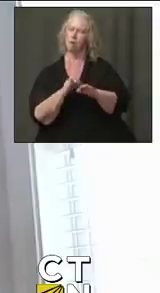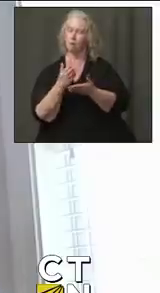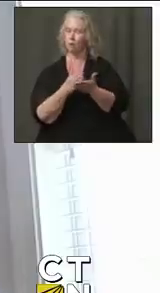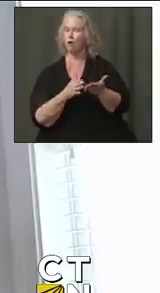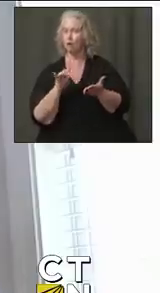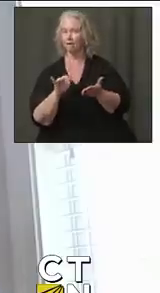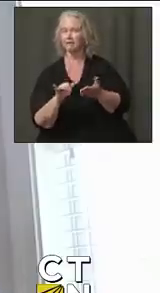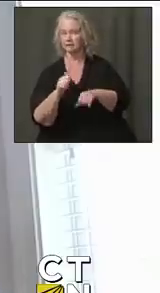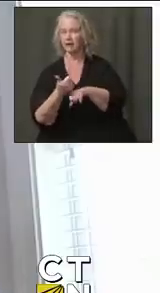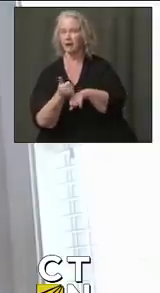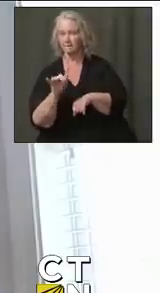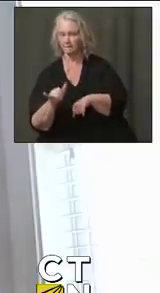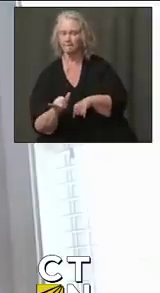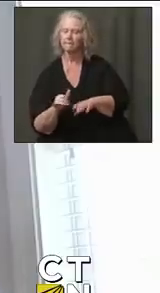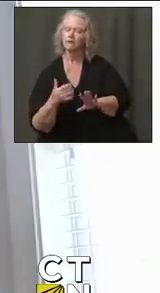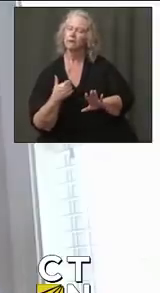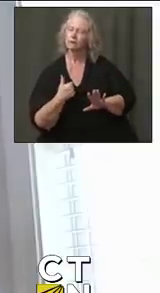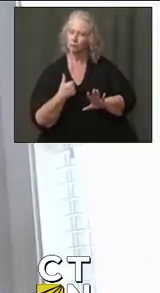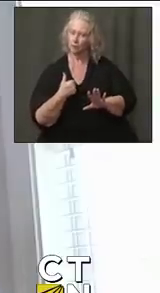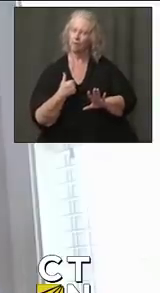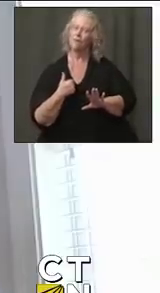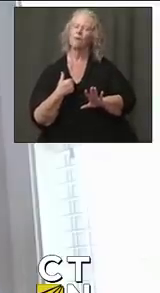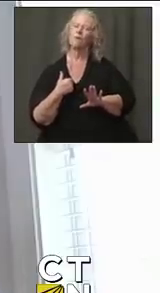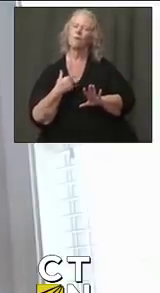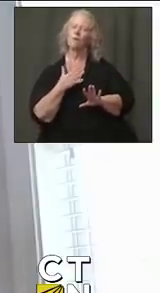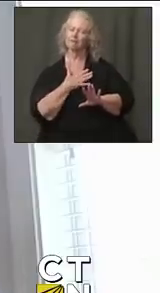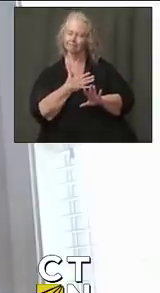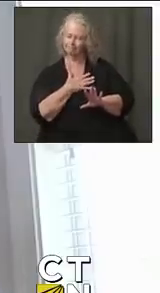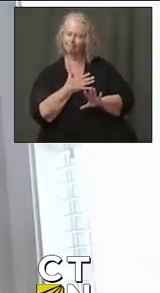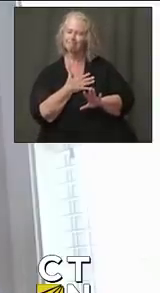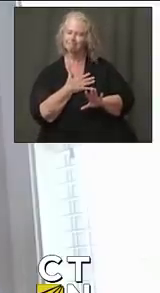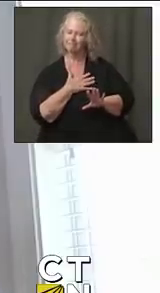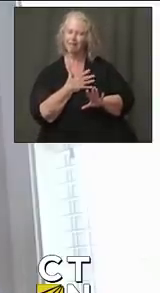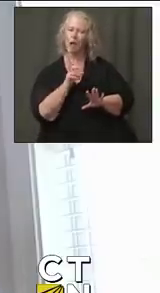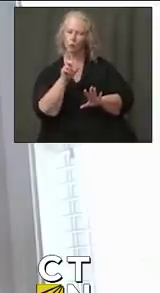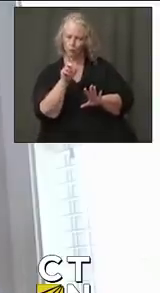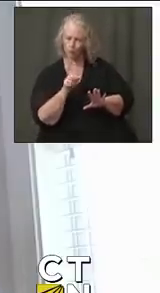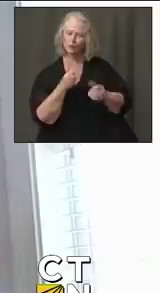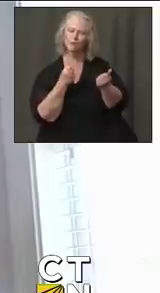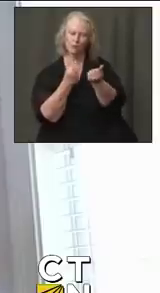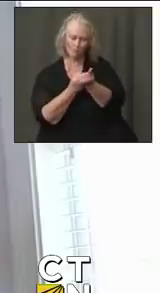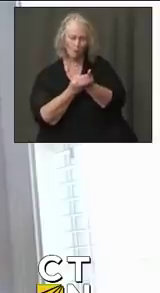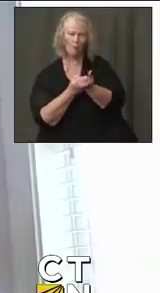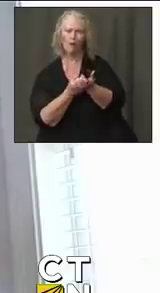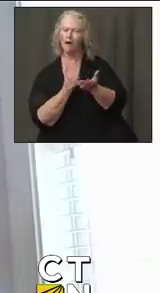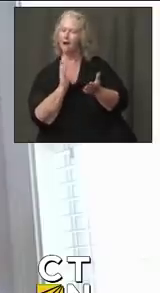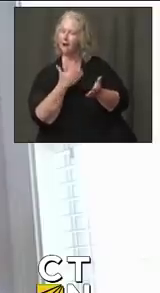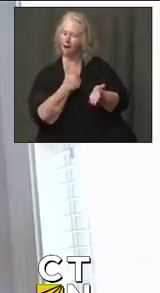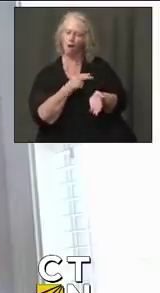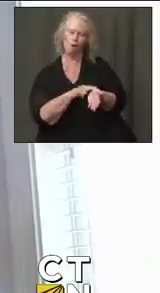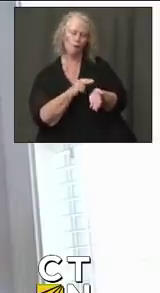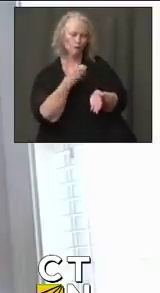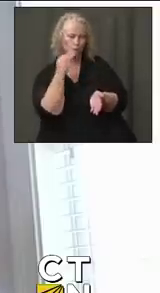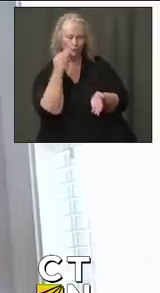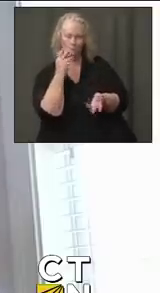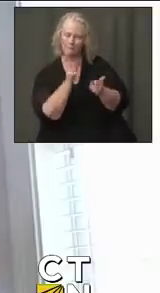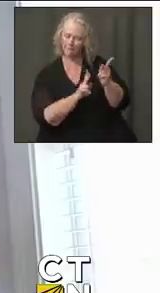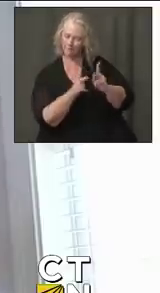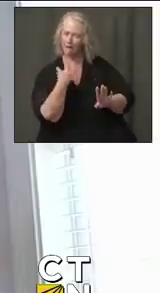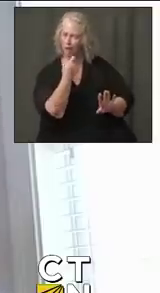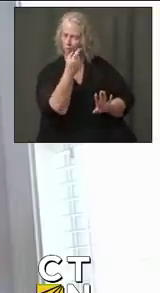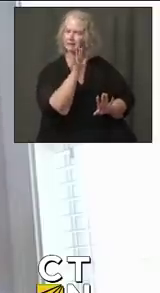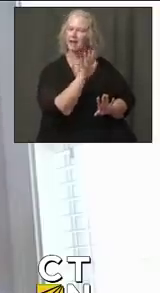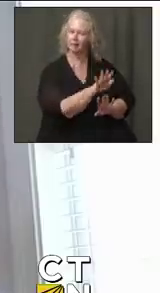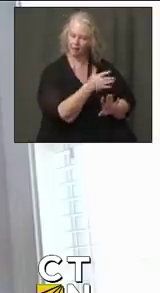strategy. So while I very much support our heroic nursing home workers, I also